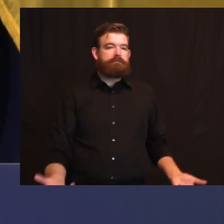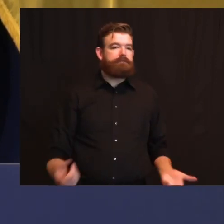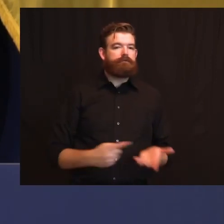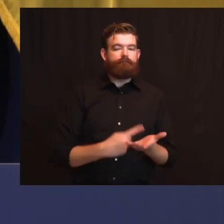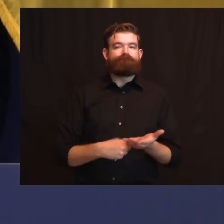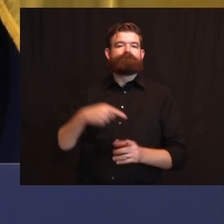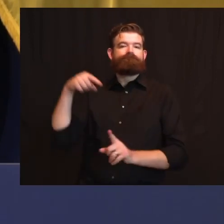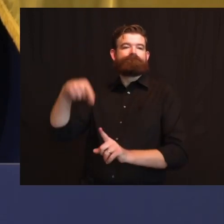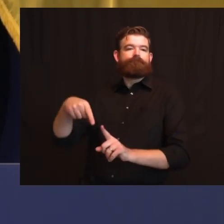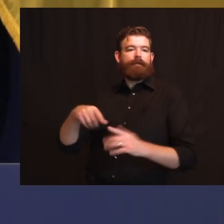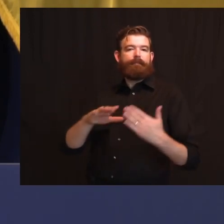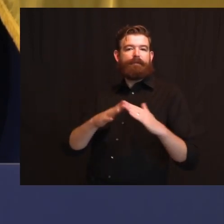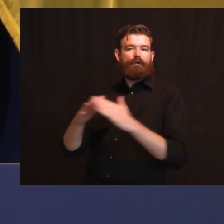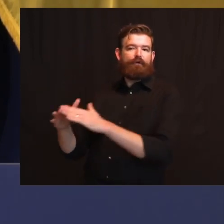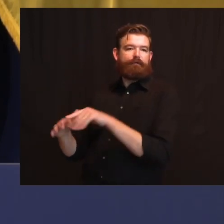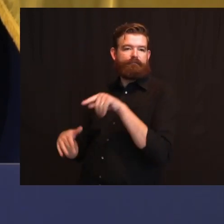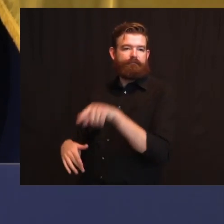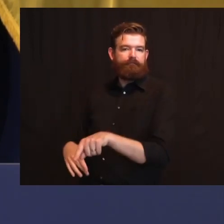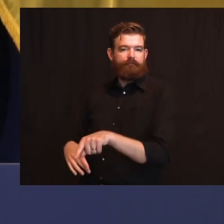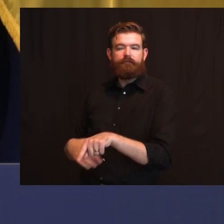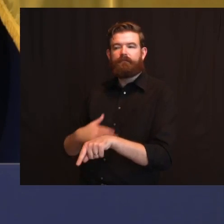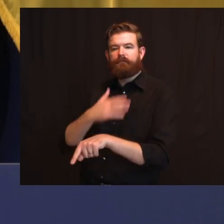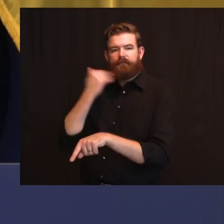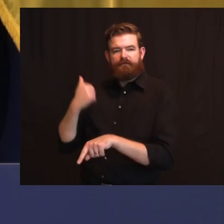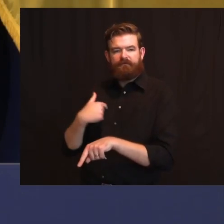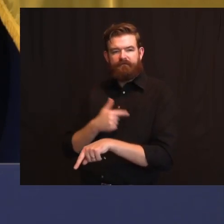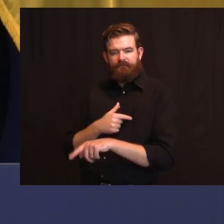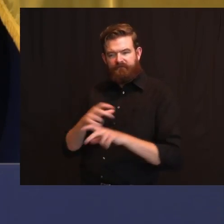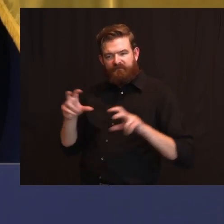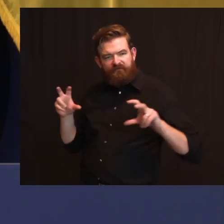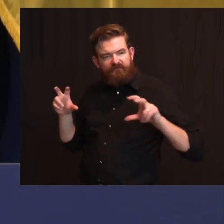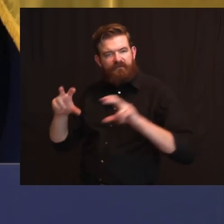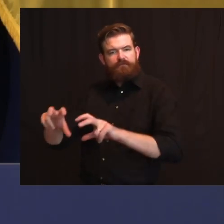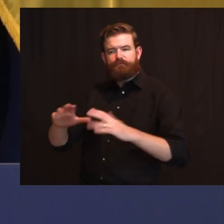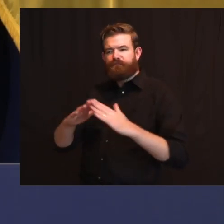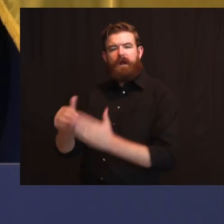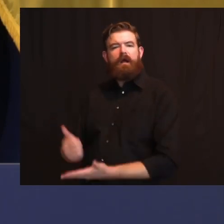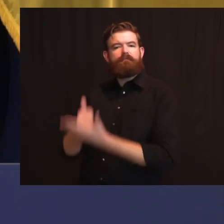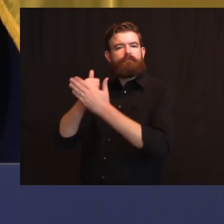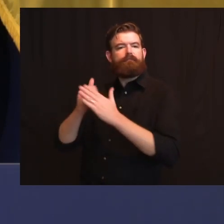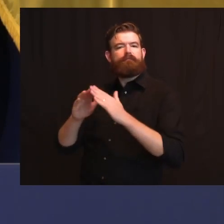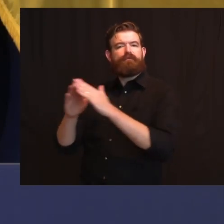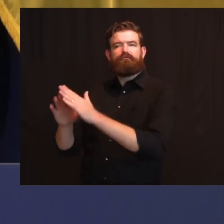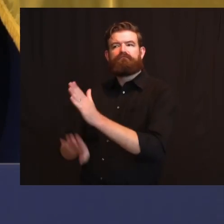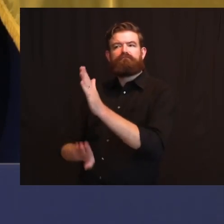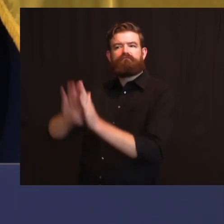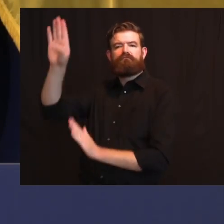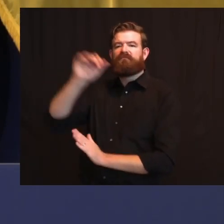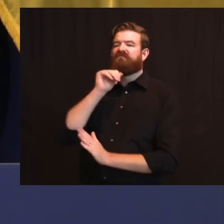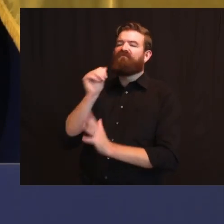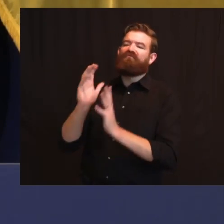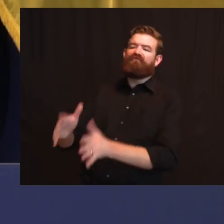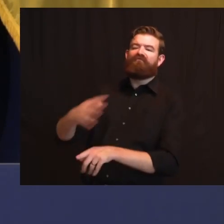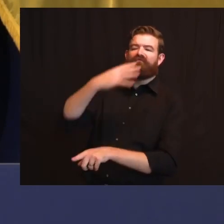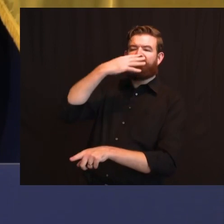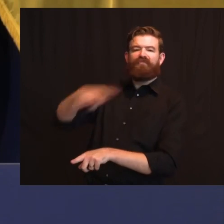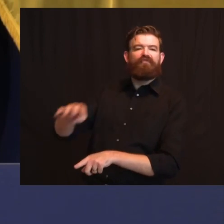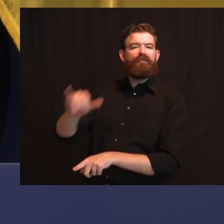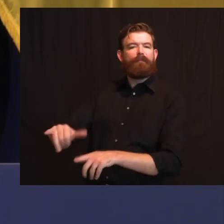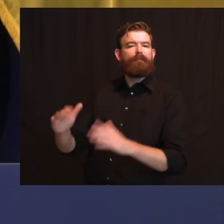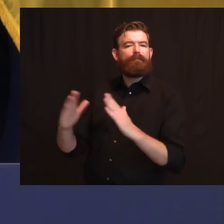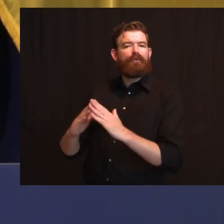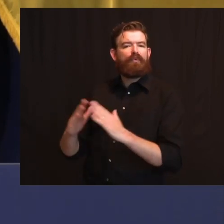Forget about what you say. Where are you putting your money? Is it where your mouth is? So as I've said in the past, to me, it's a measure,